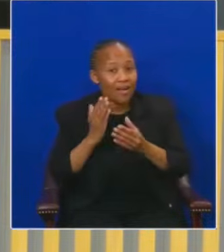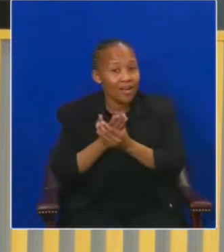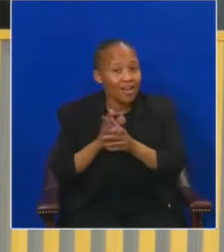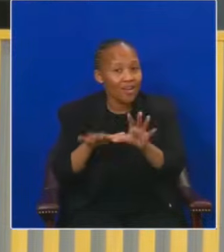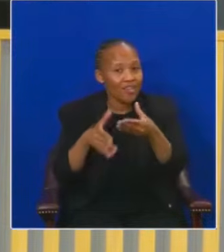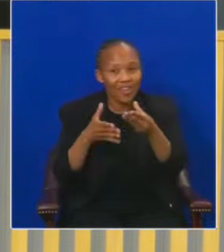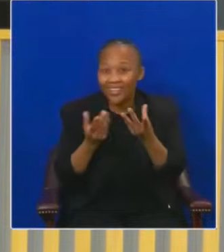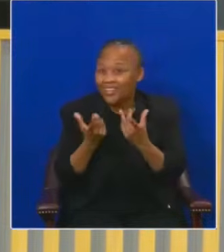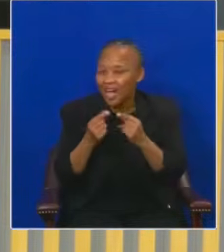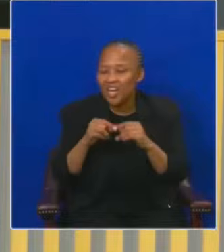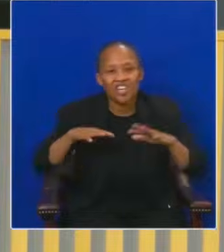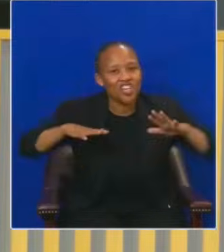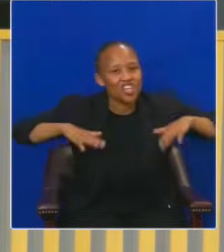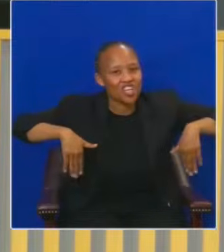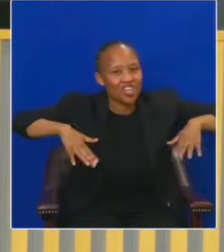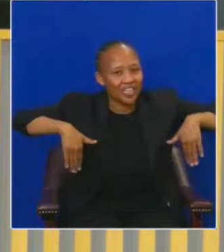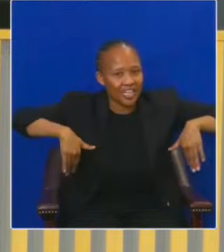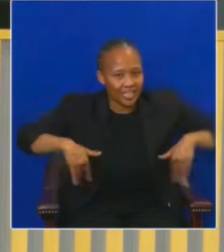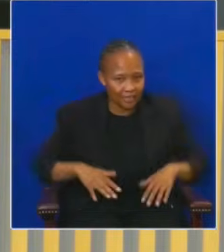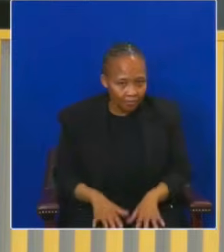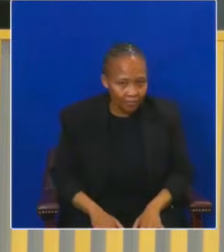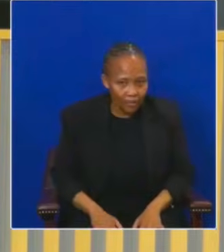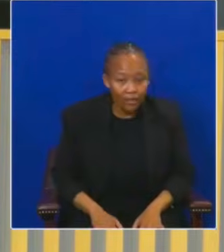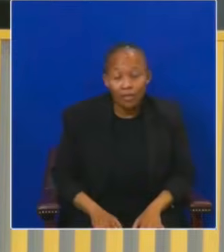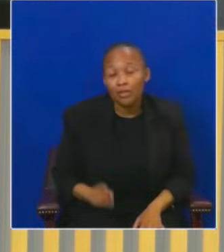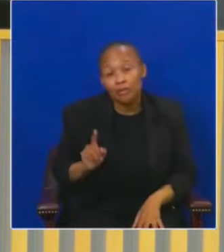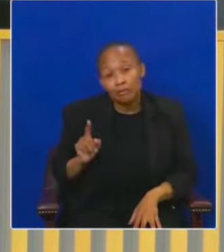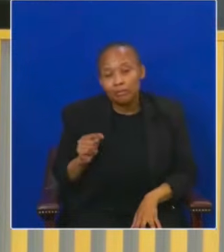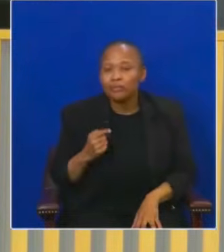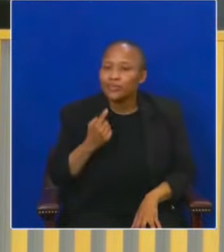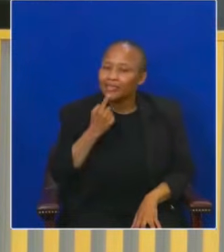that he was given